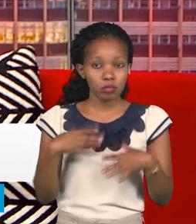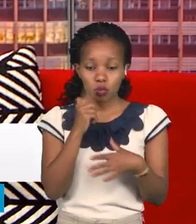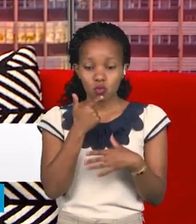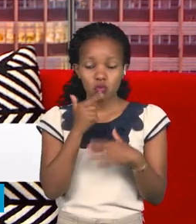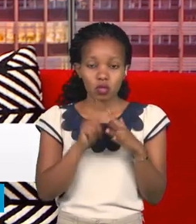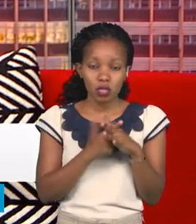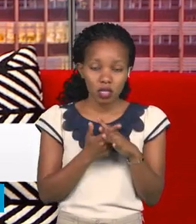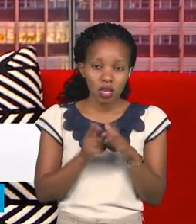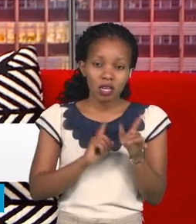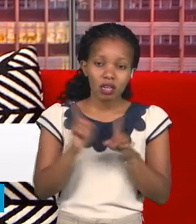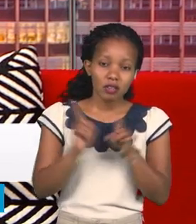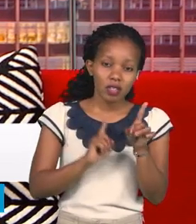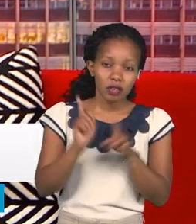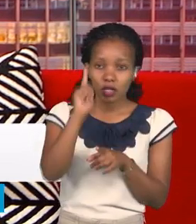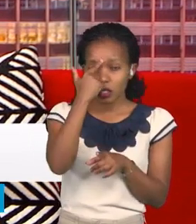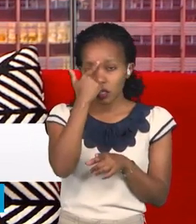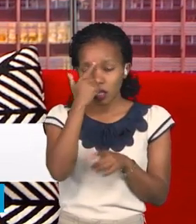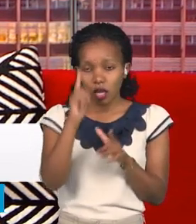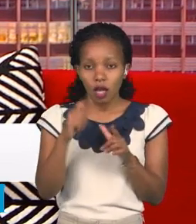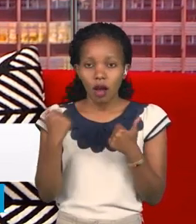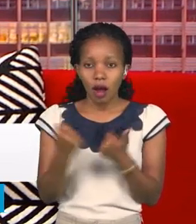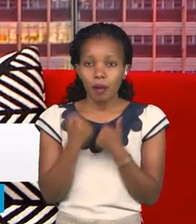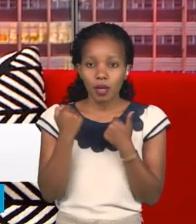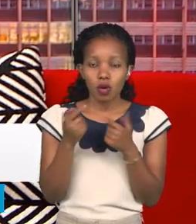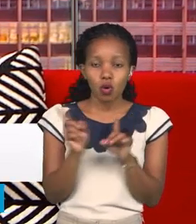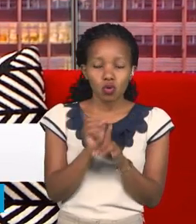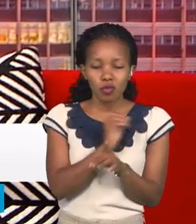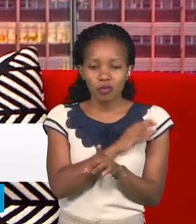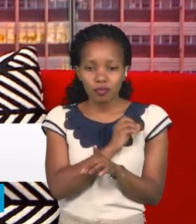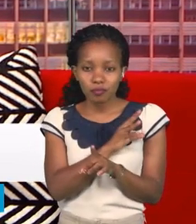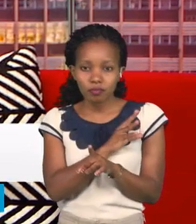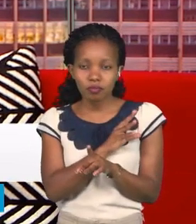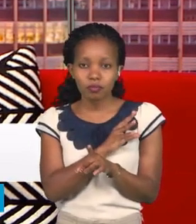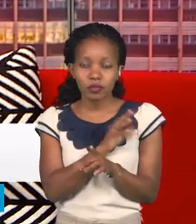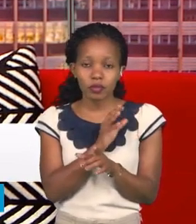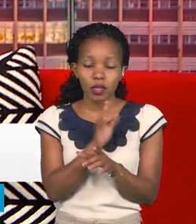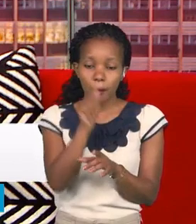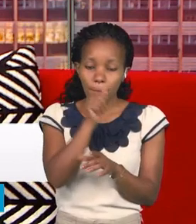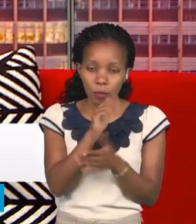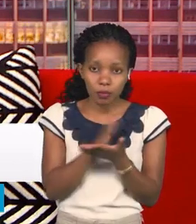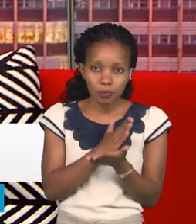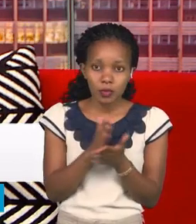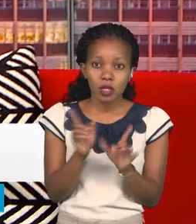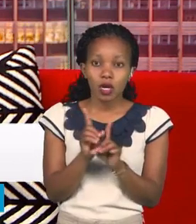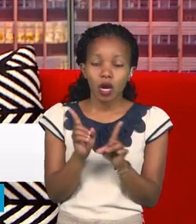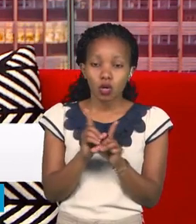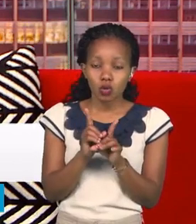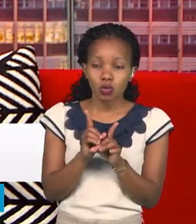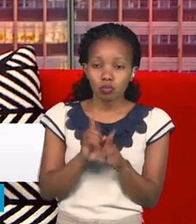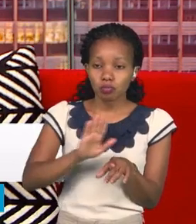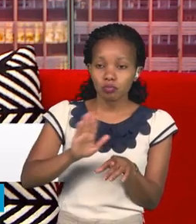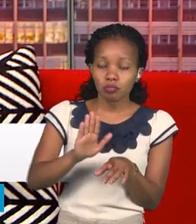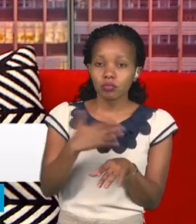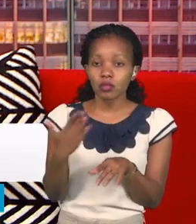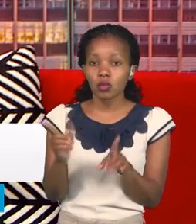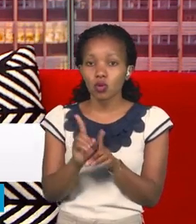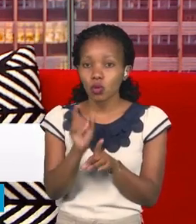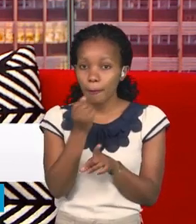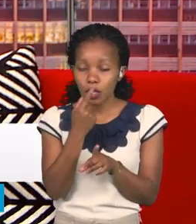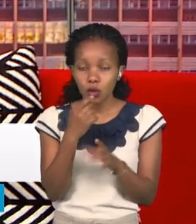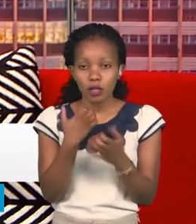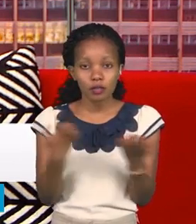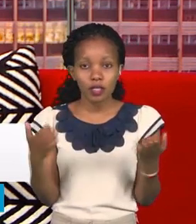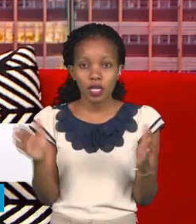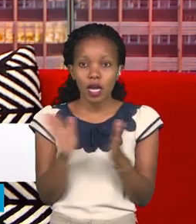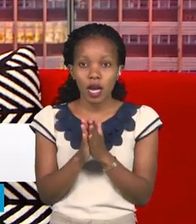started coming traveling in happened only when few of the private players took the mantle and got in the best of the infrastructure and the best of the medical devices,